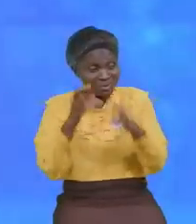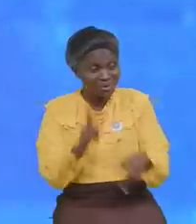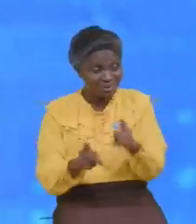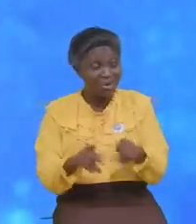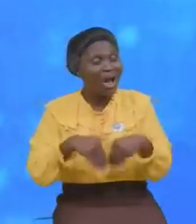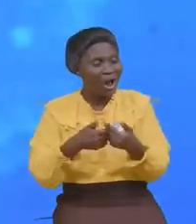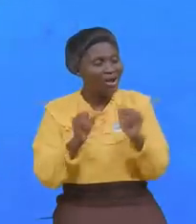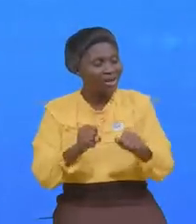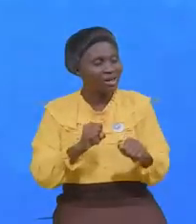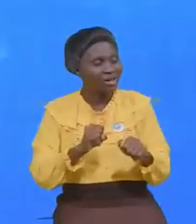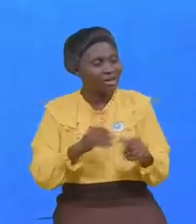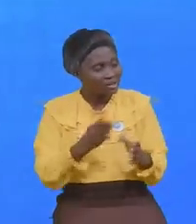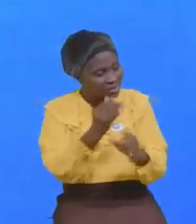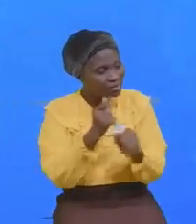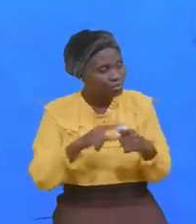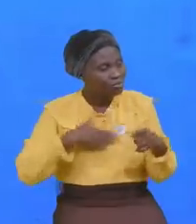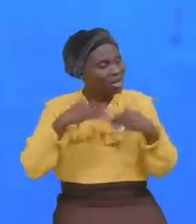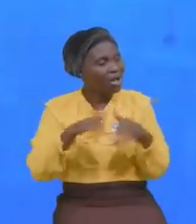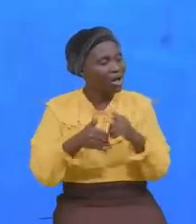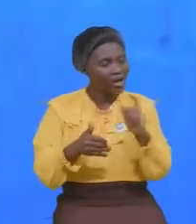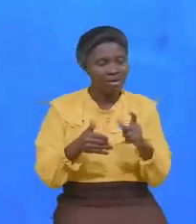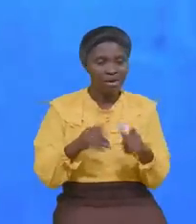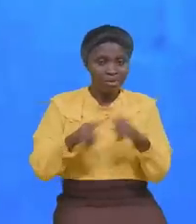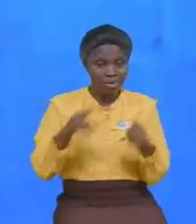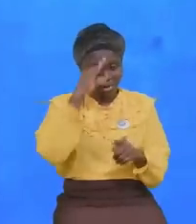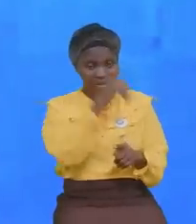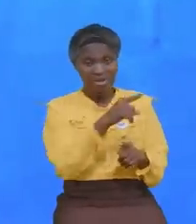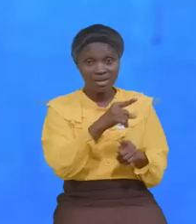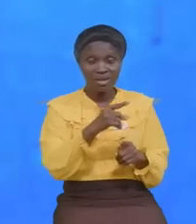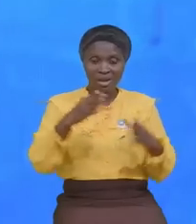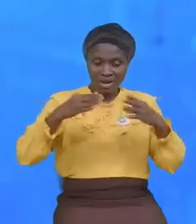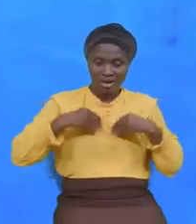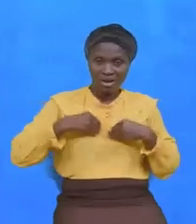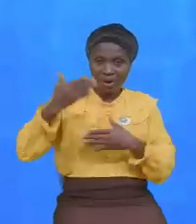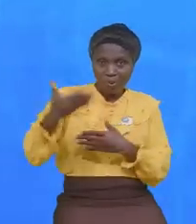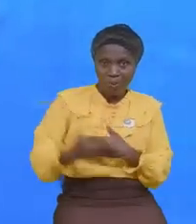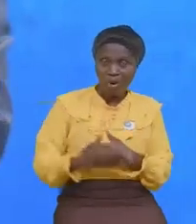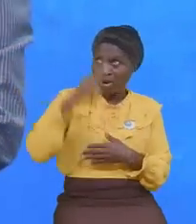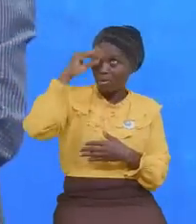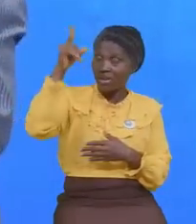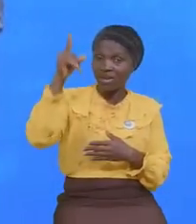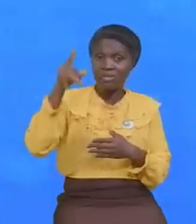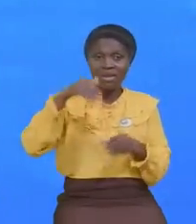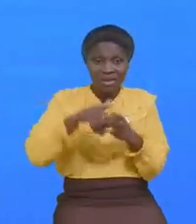received him joyfully. He received him publicly.